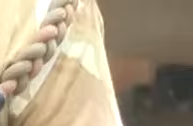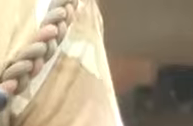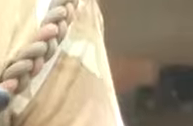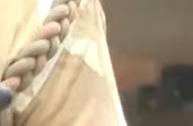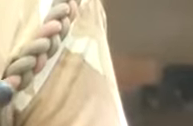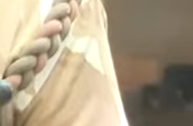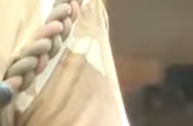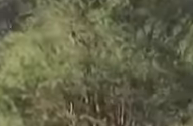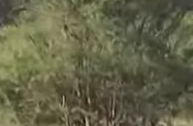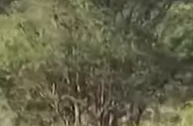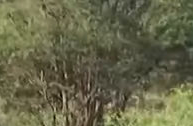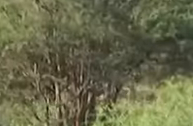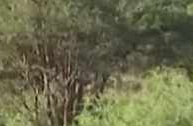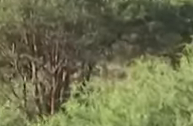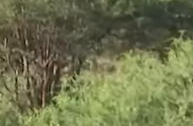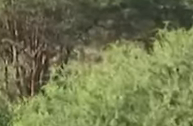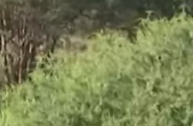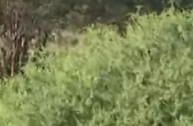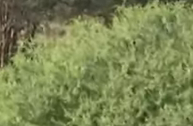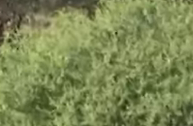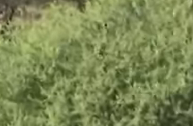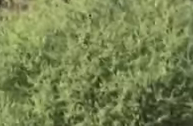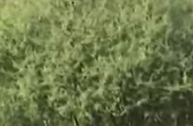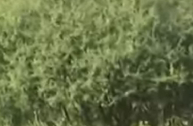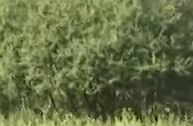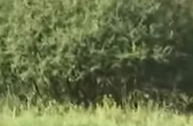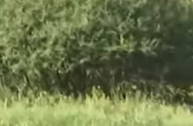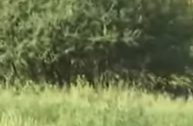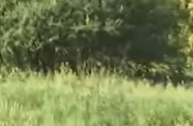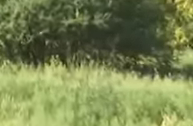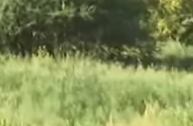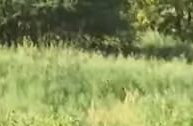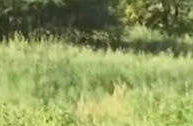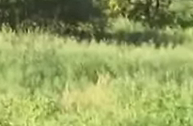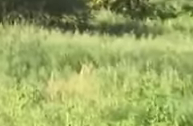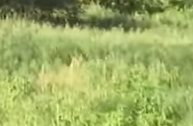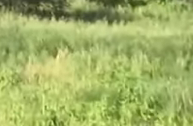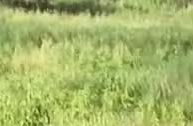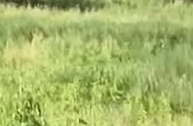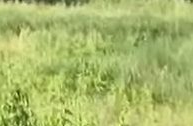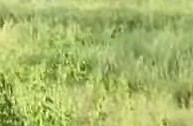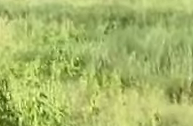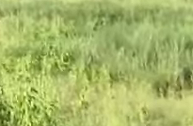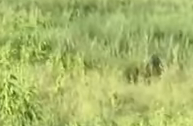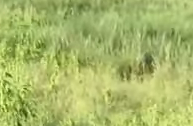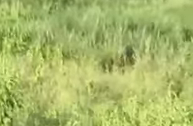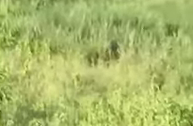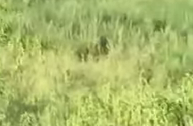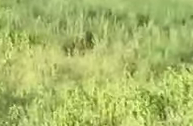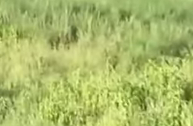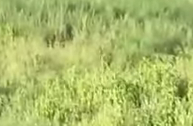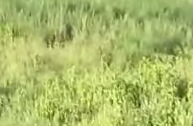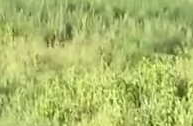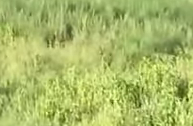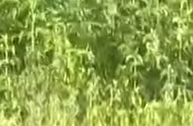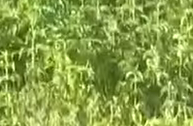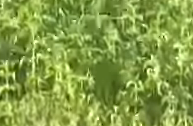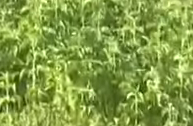time. And we also have all except one when we talk about the big